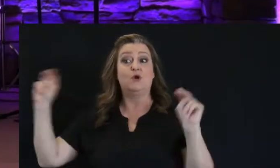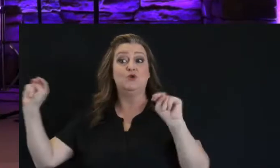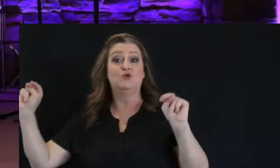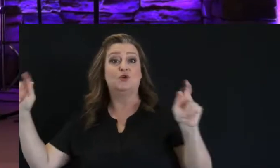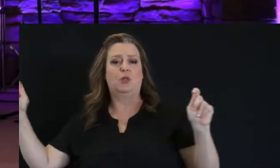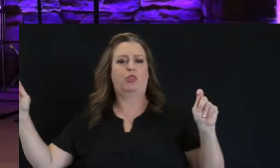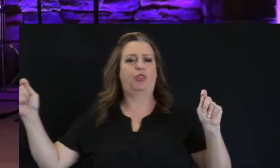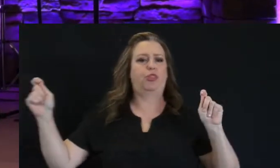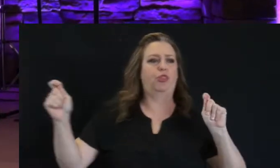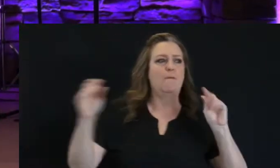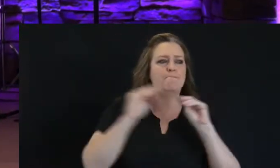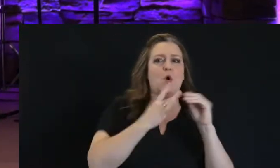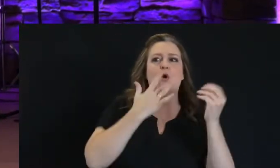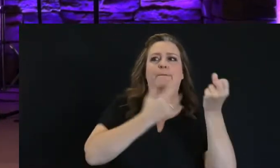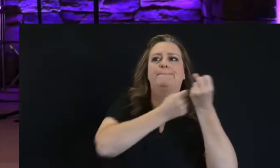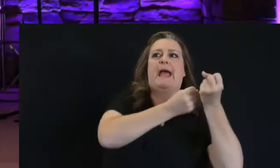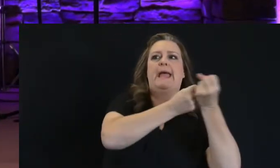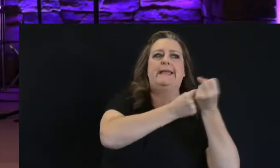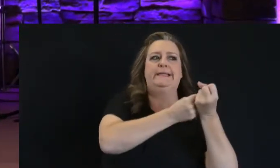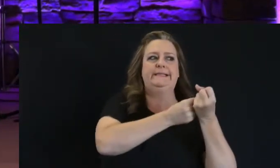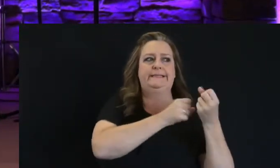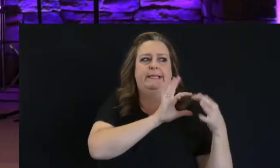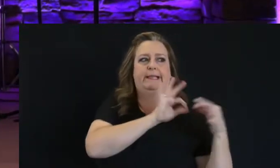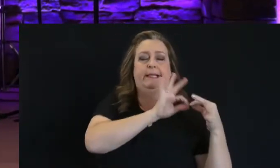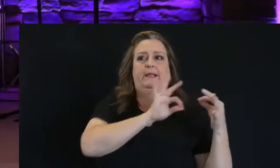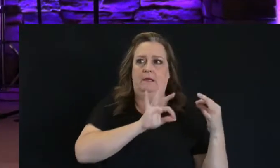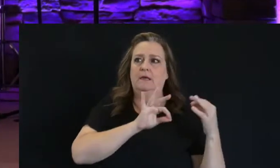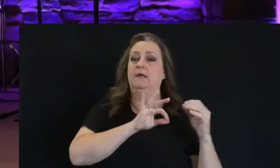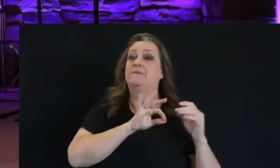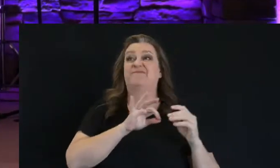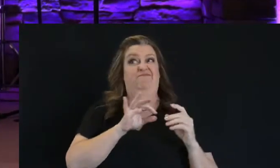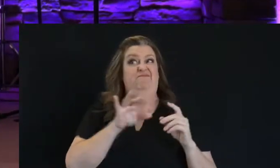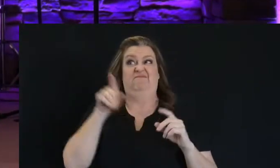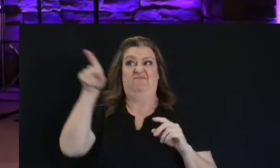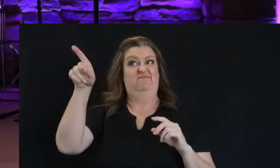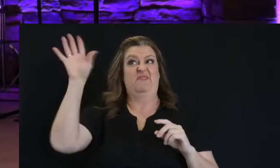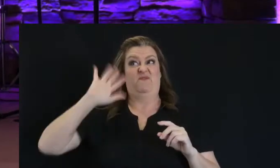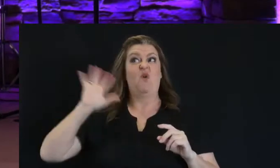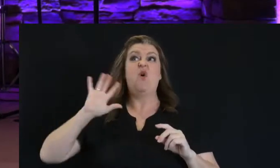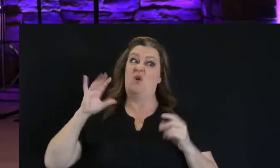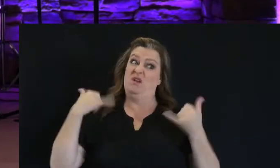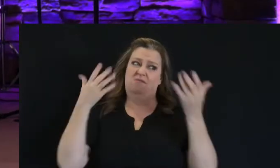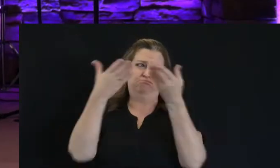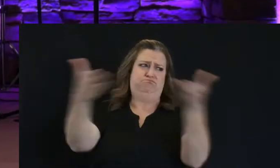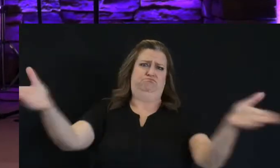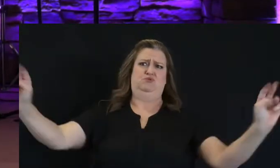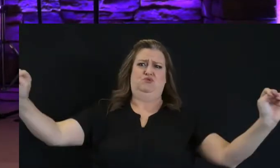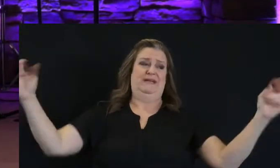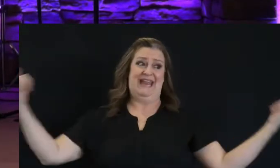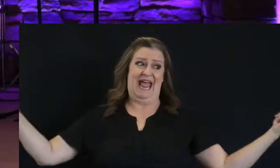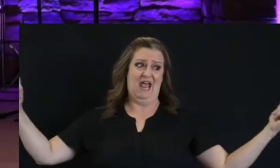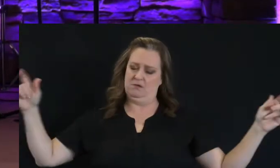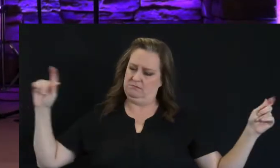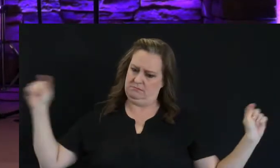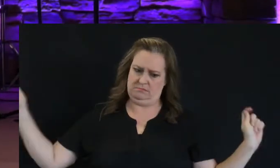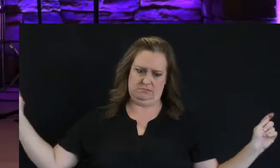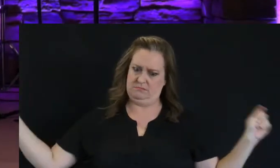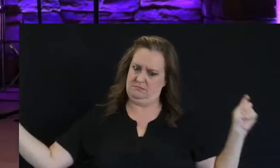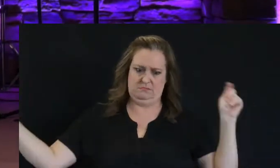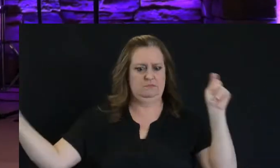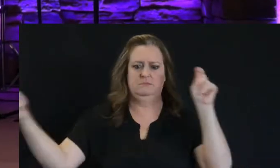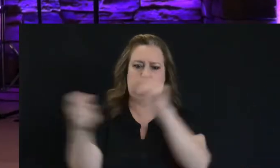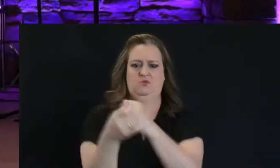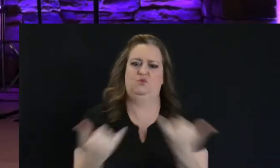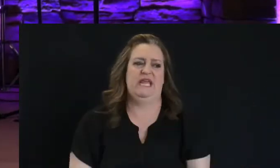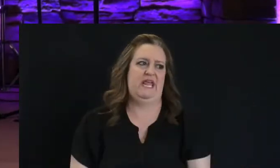little bit more biased. But whatever the case, we're a long ways from this, aren't we? We are a long ways from these days. There's no doubt that the